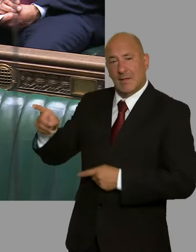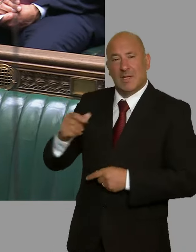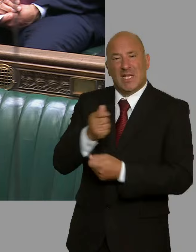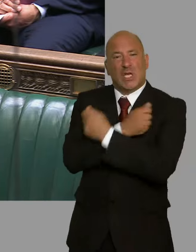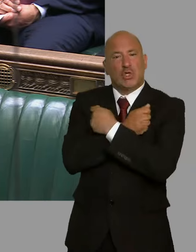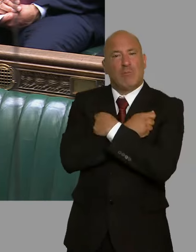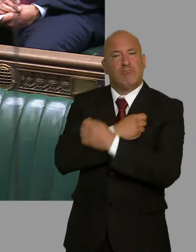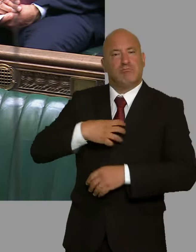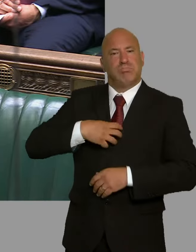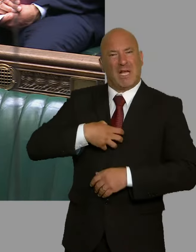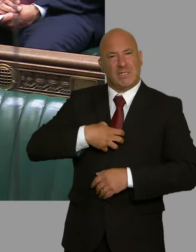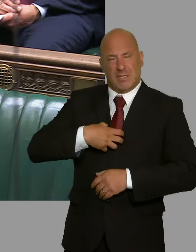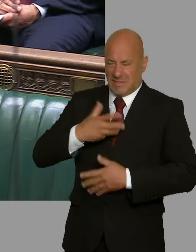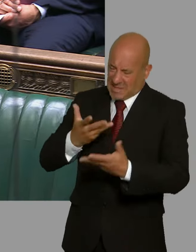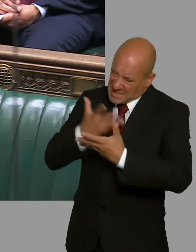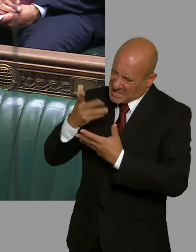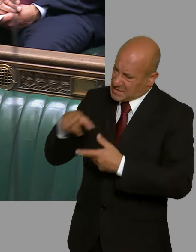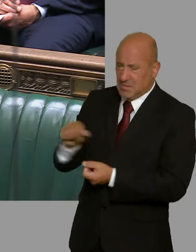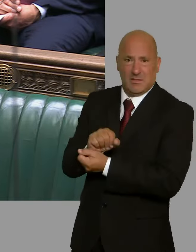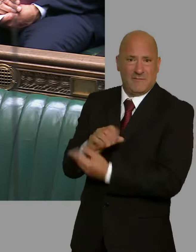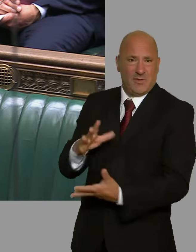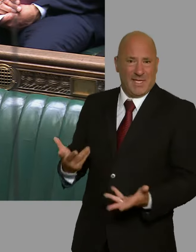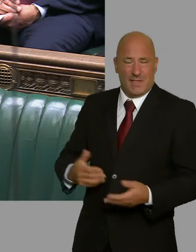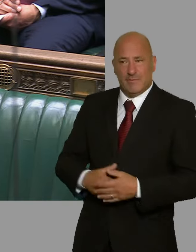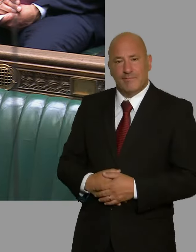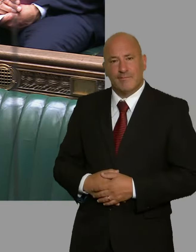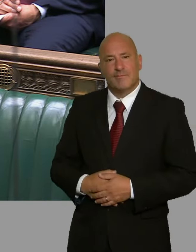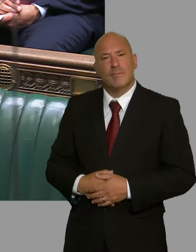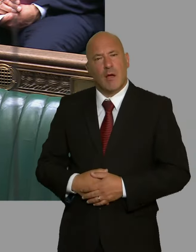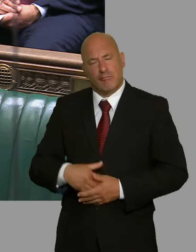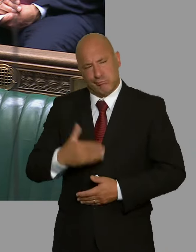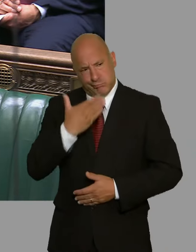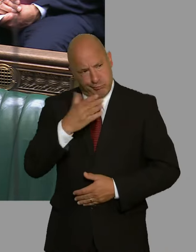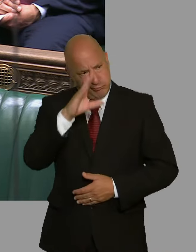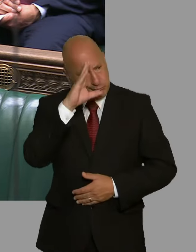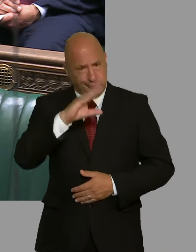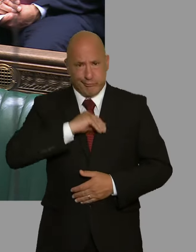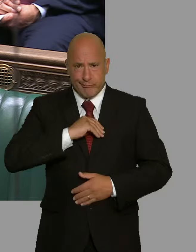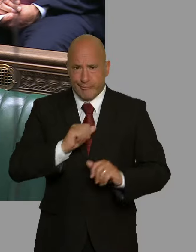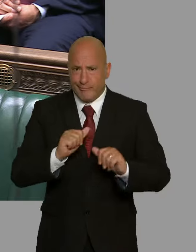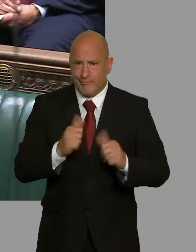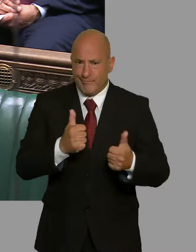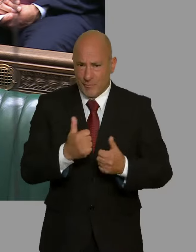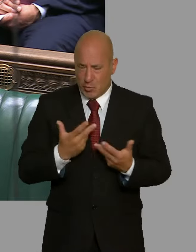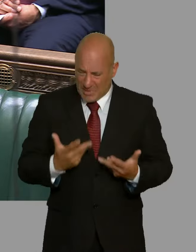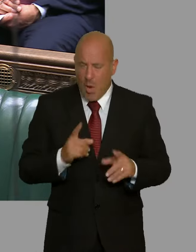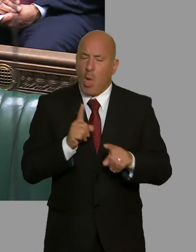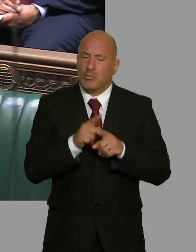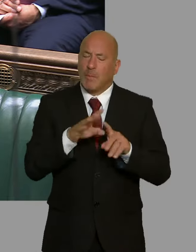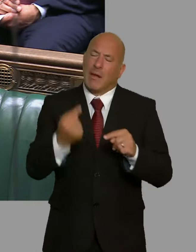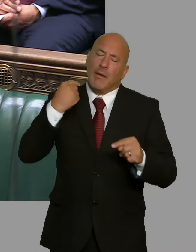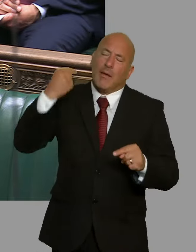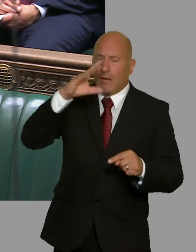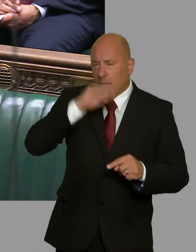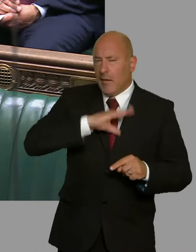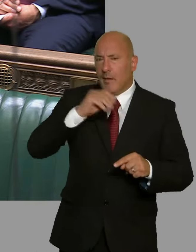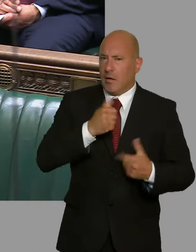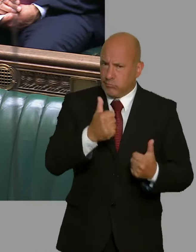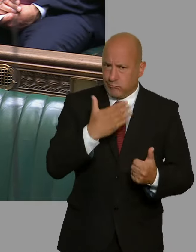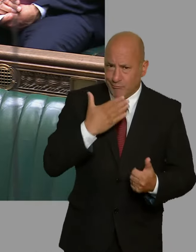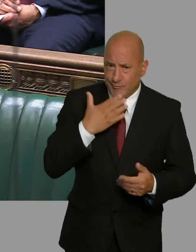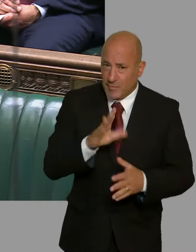can in this case. I have met Layla and given her my commitment to do everything I possibly can. I have had a number of contacts myself,